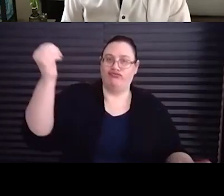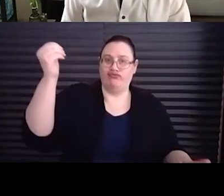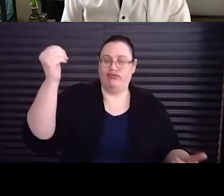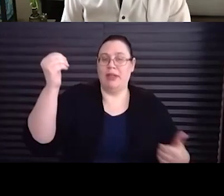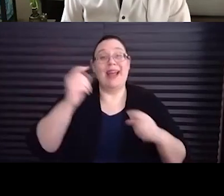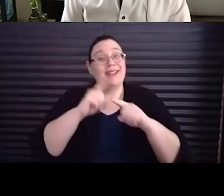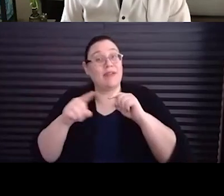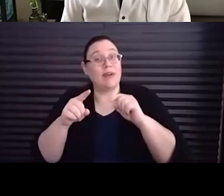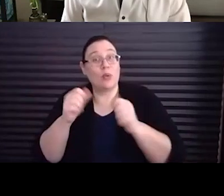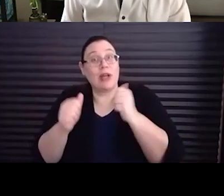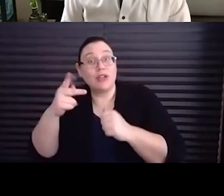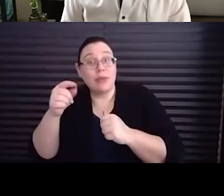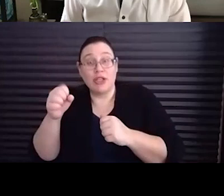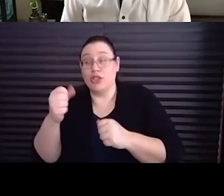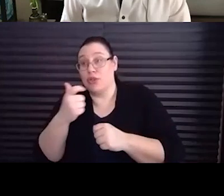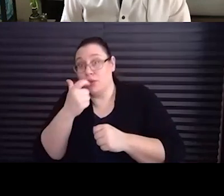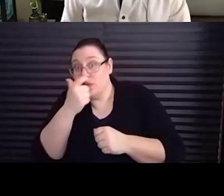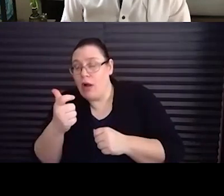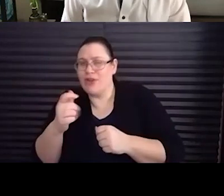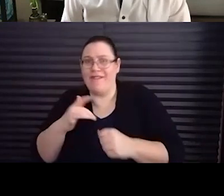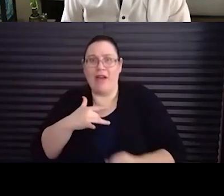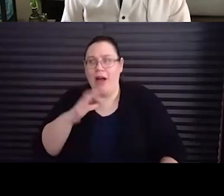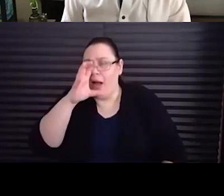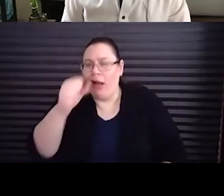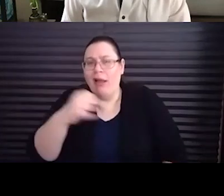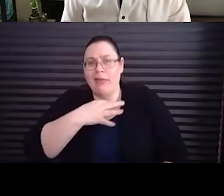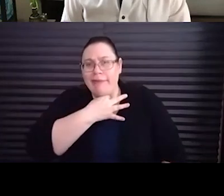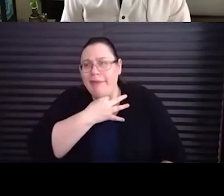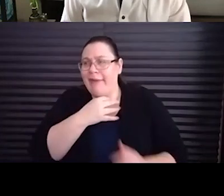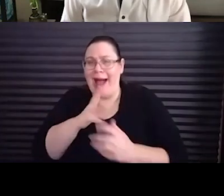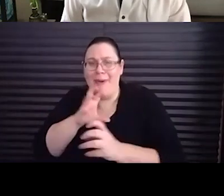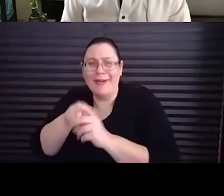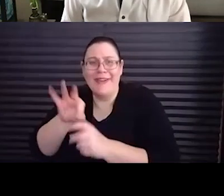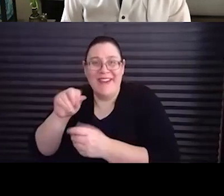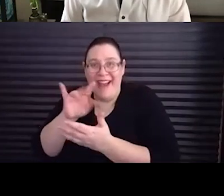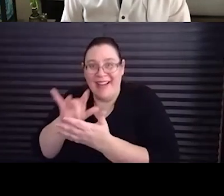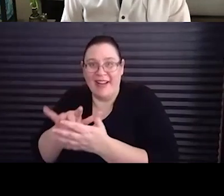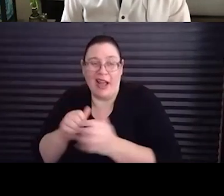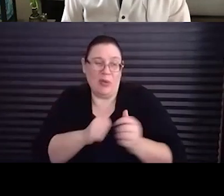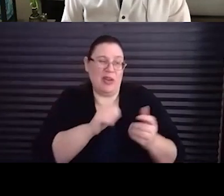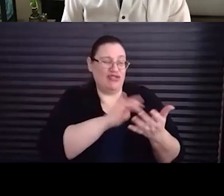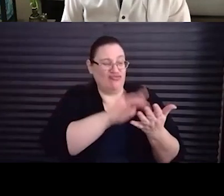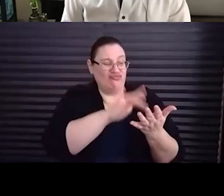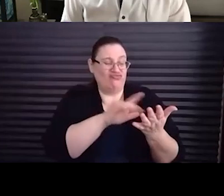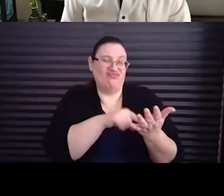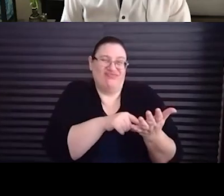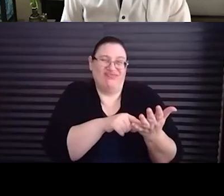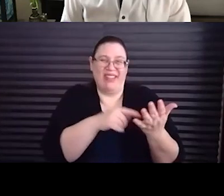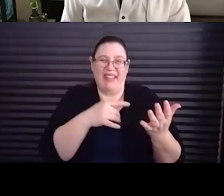that you see and you feel like you're drawn in and want to engage and continue to be a fan, and the pages that, you know, feel more like